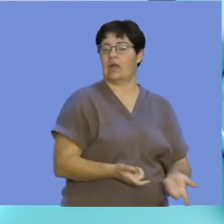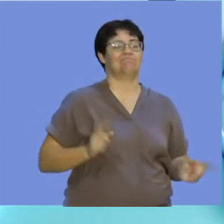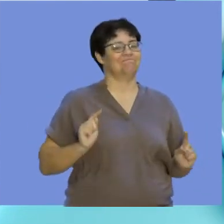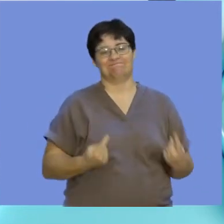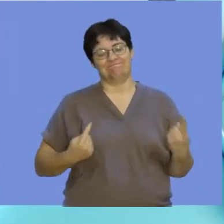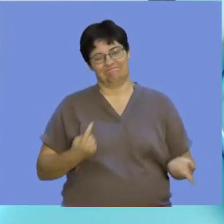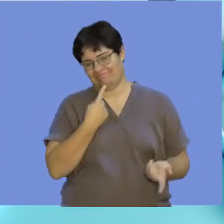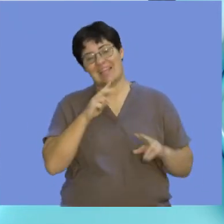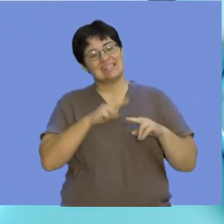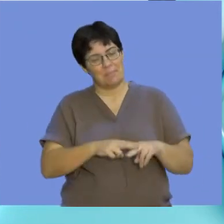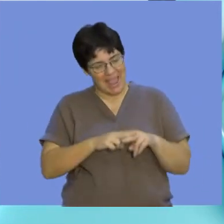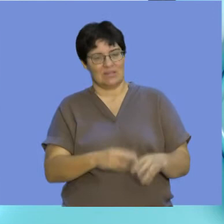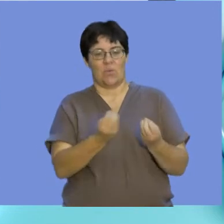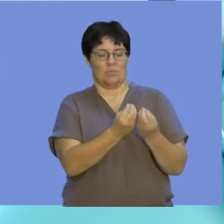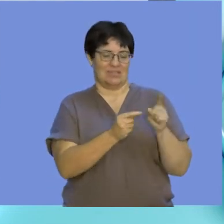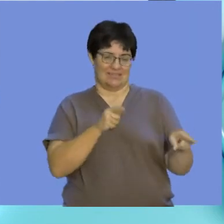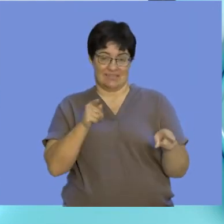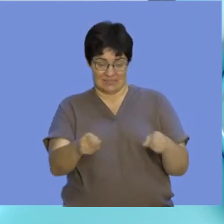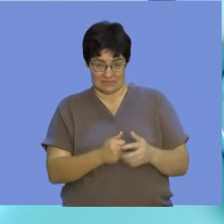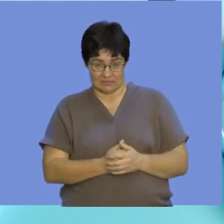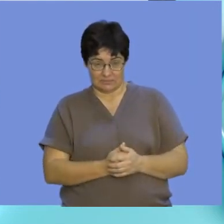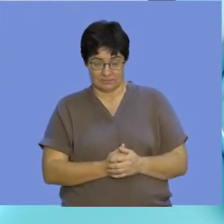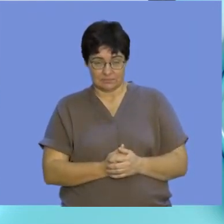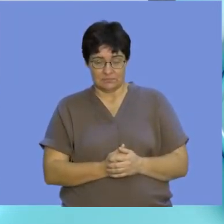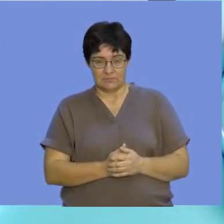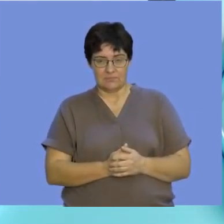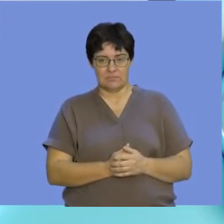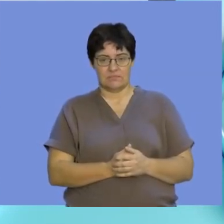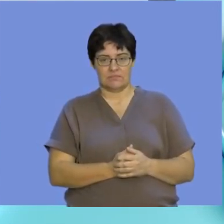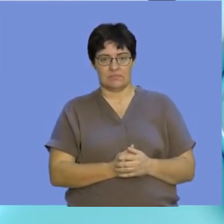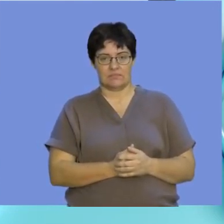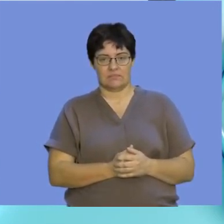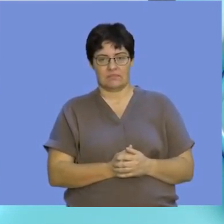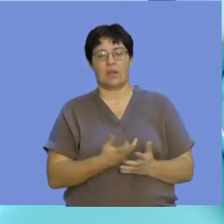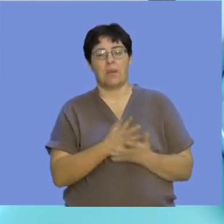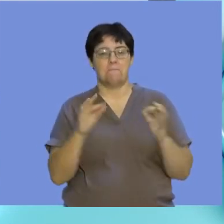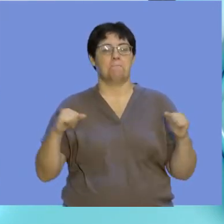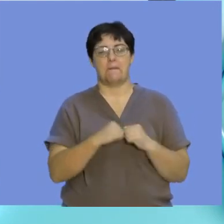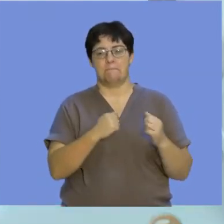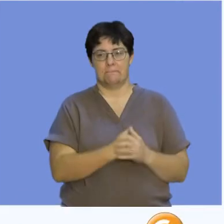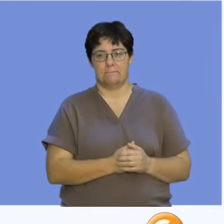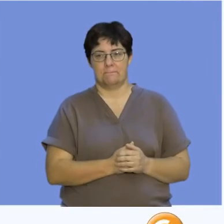small. Depends on the objects. So, let's let them collide. There we go.